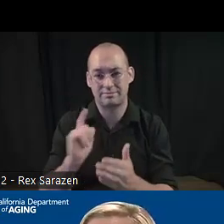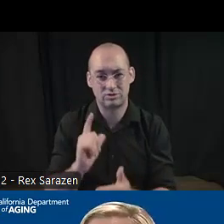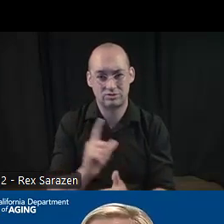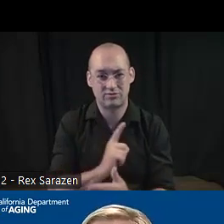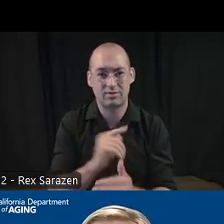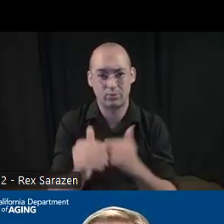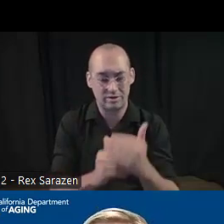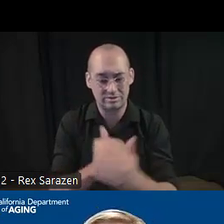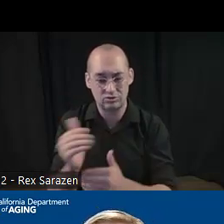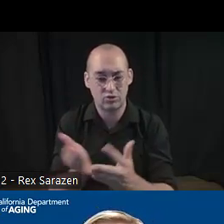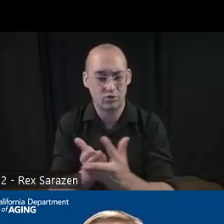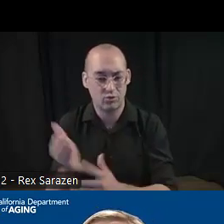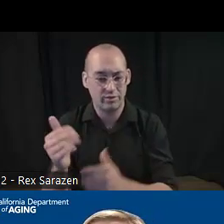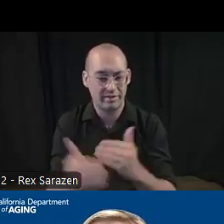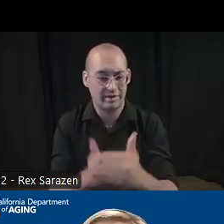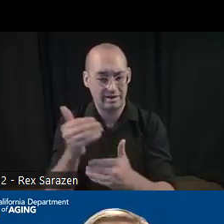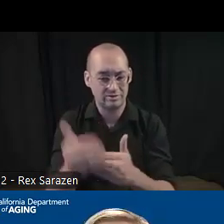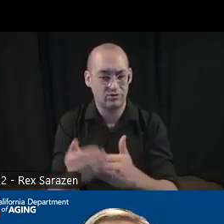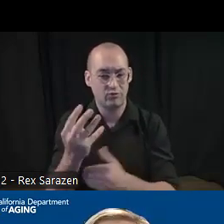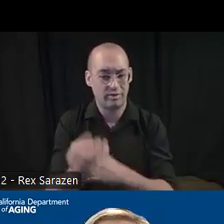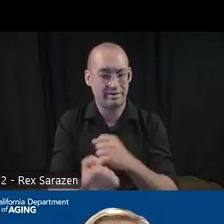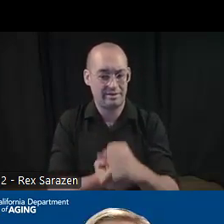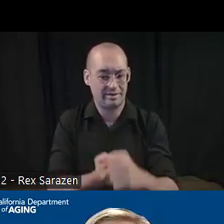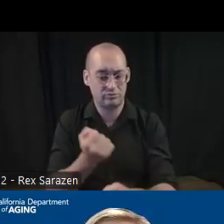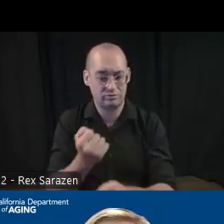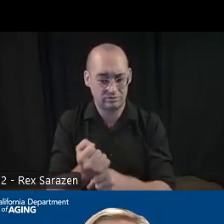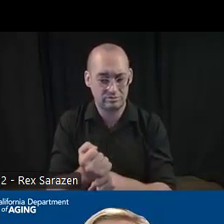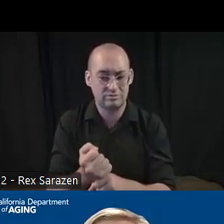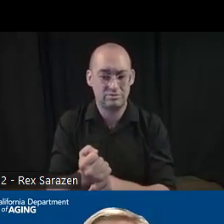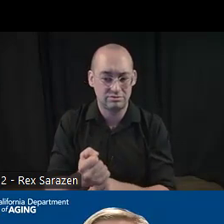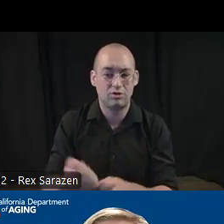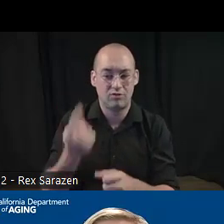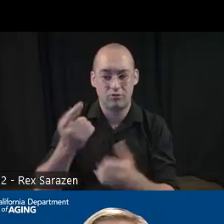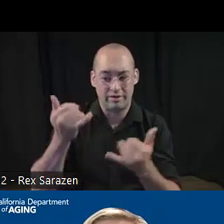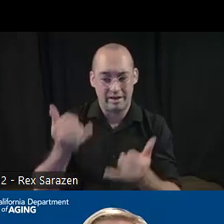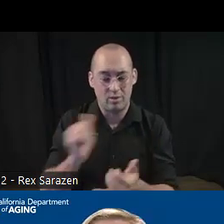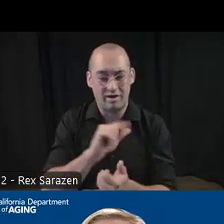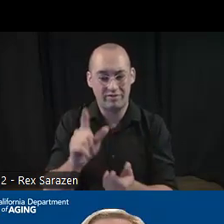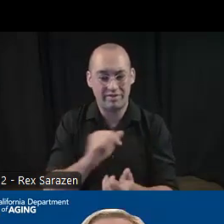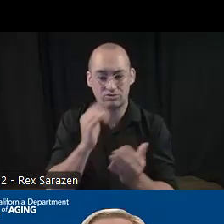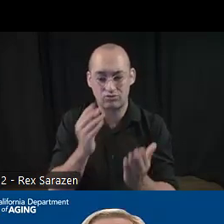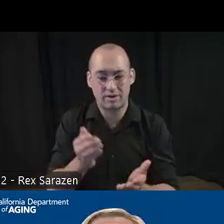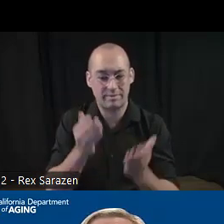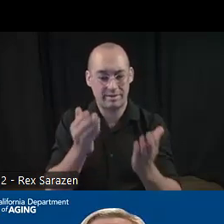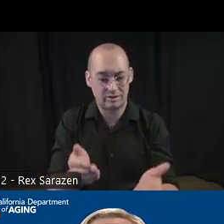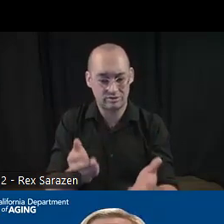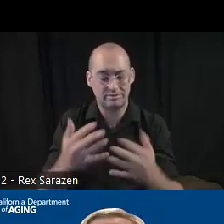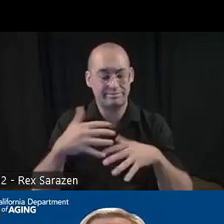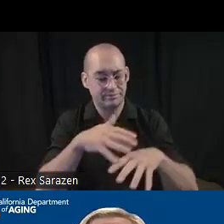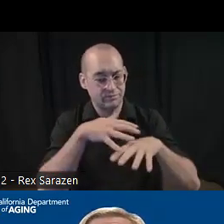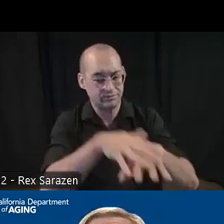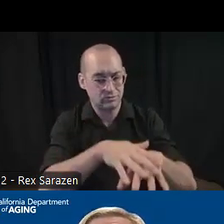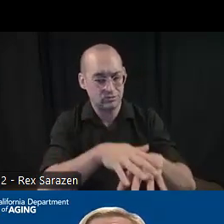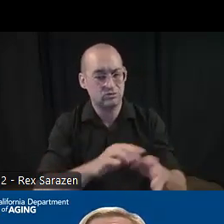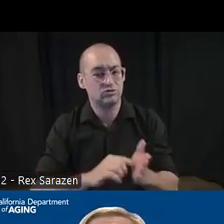next 4 years. So at this point, everything is a recommendation, and the implementation phase started